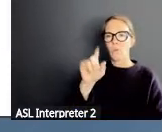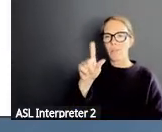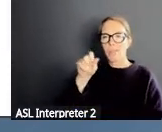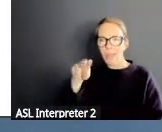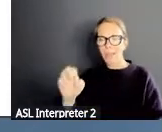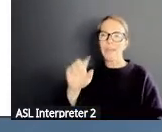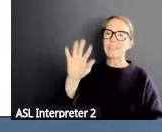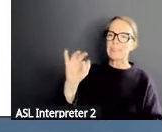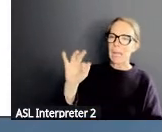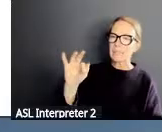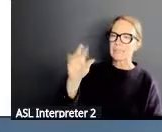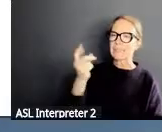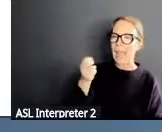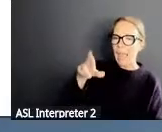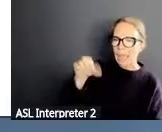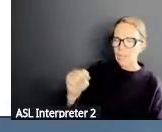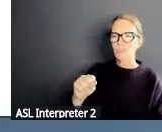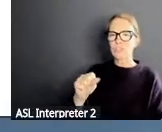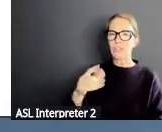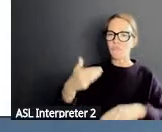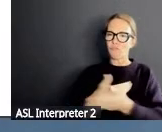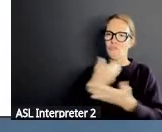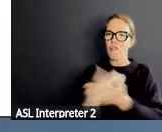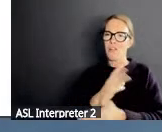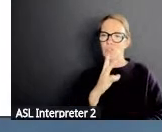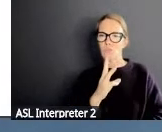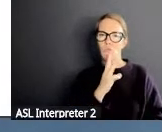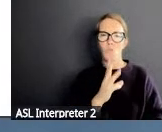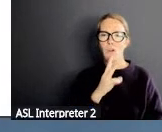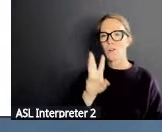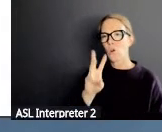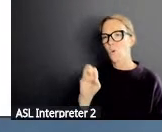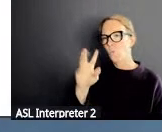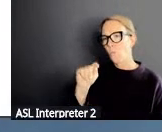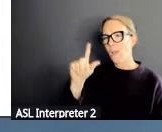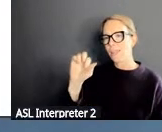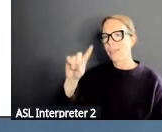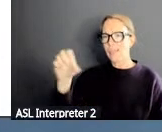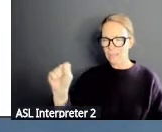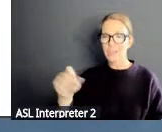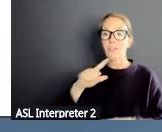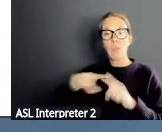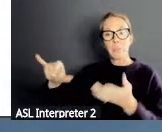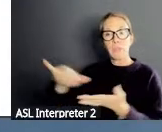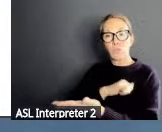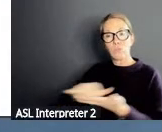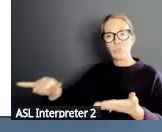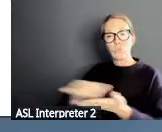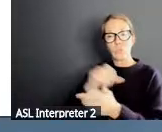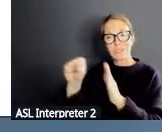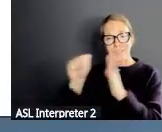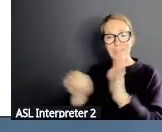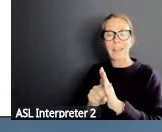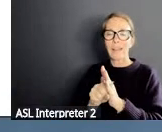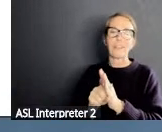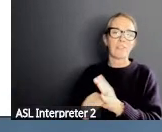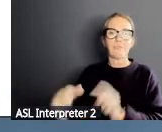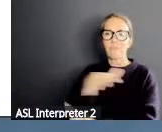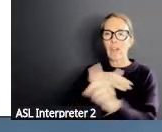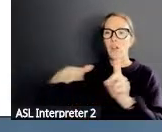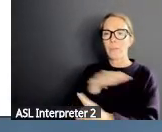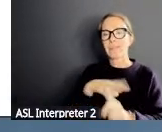of tidal and freshwater wetlands under jurisdiction of the New York State Department of Environmental Conservation, also known